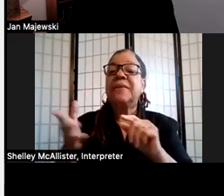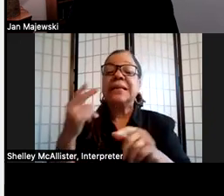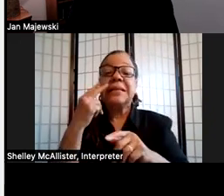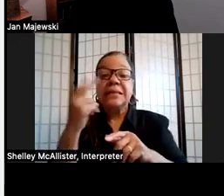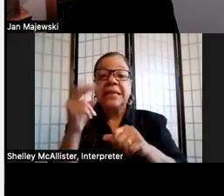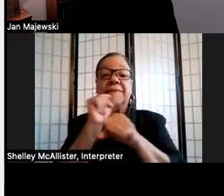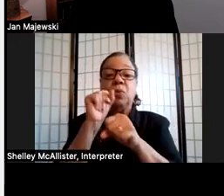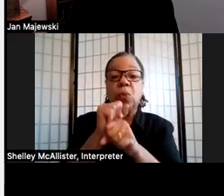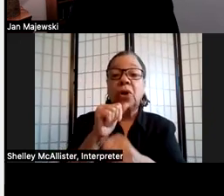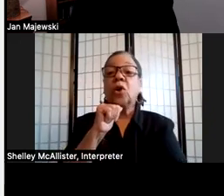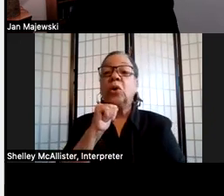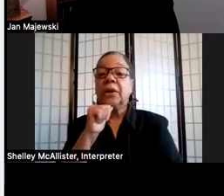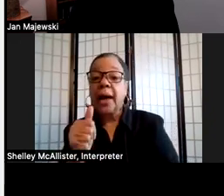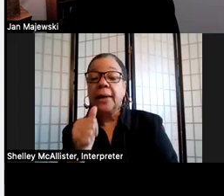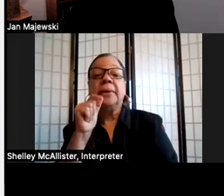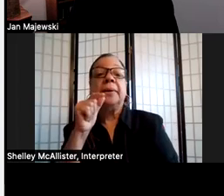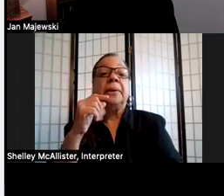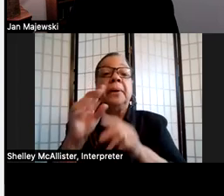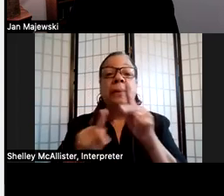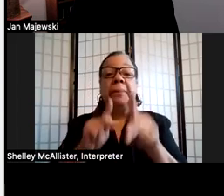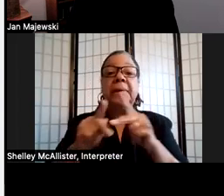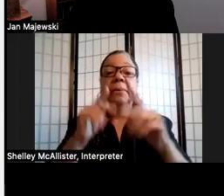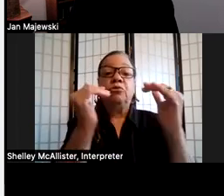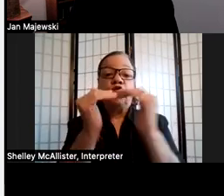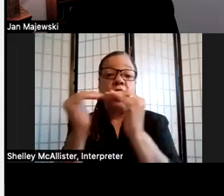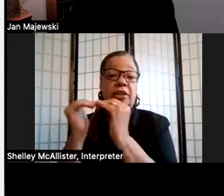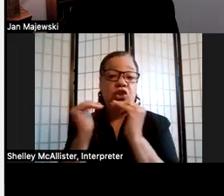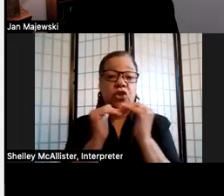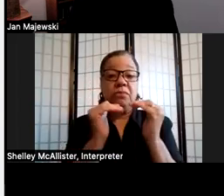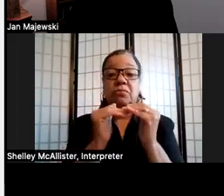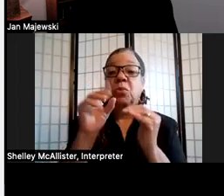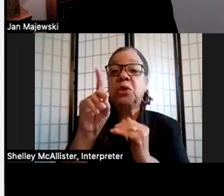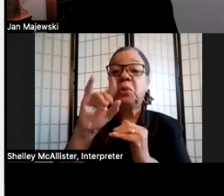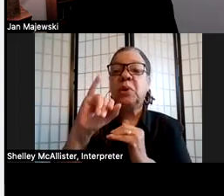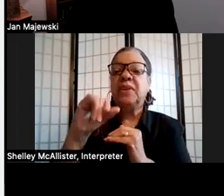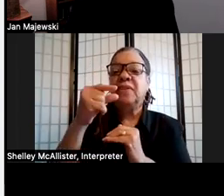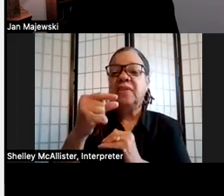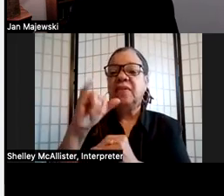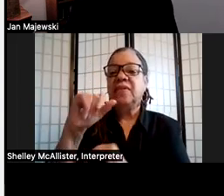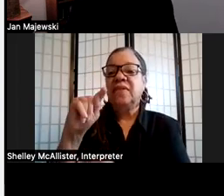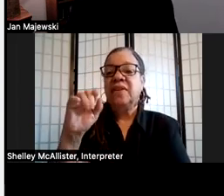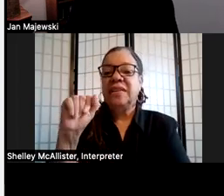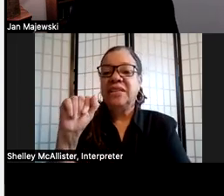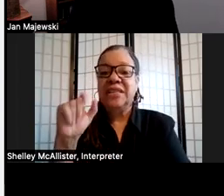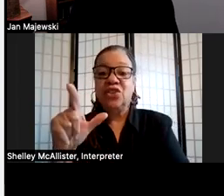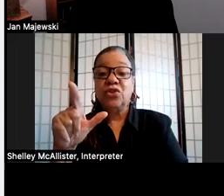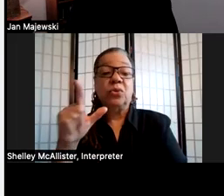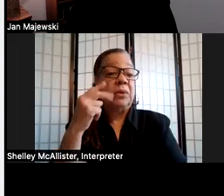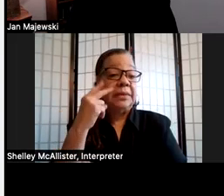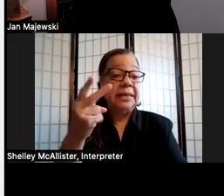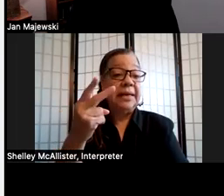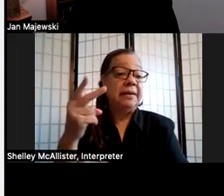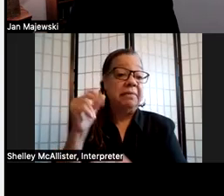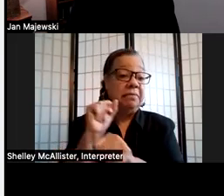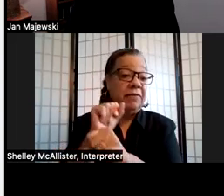people judge, work with in digital interactives to see if they are effective